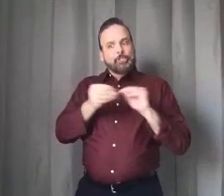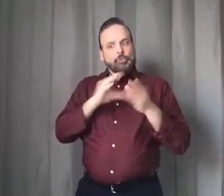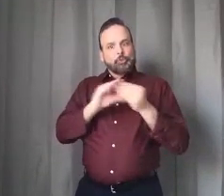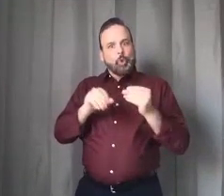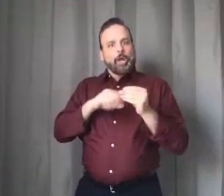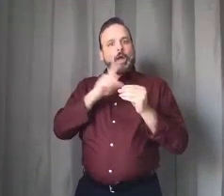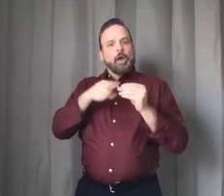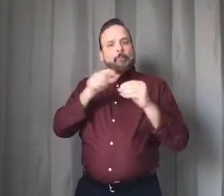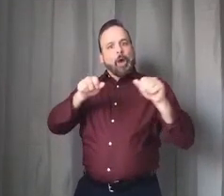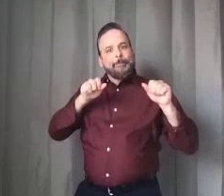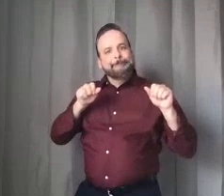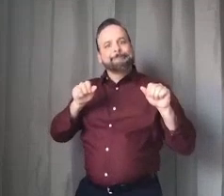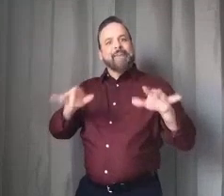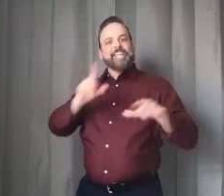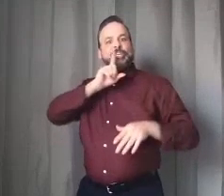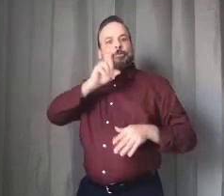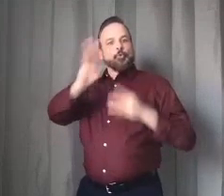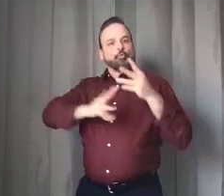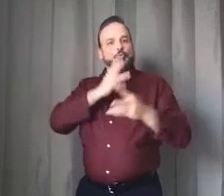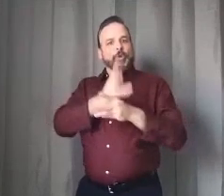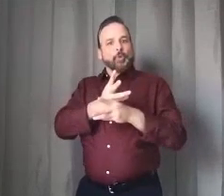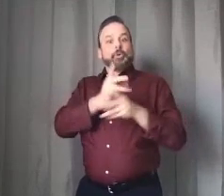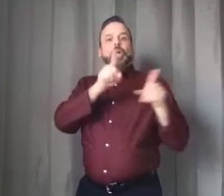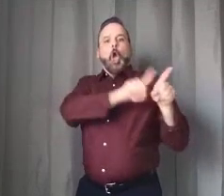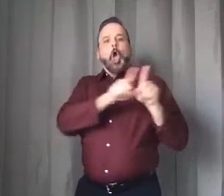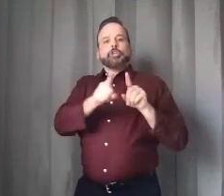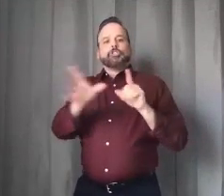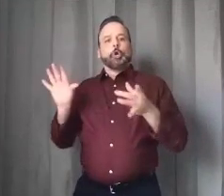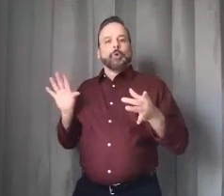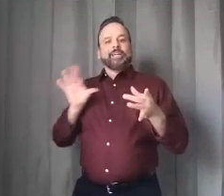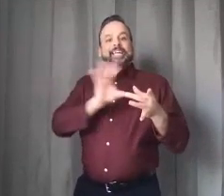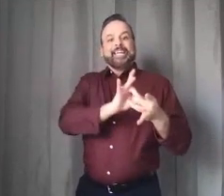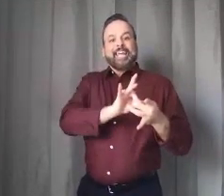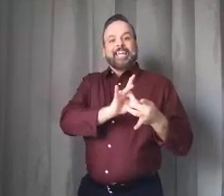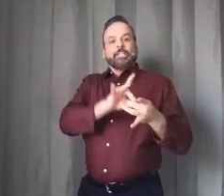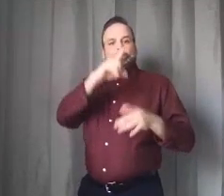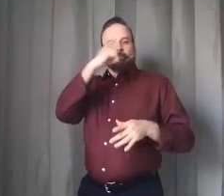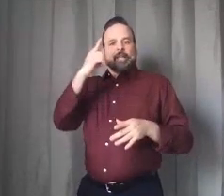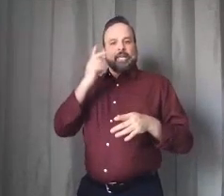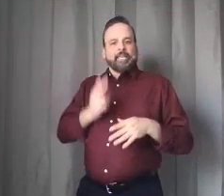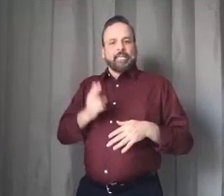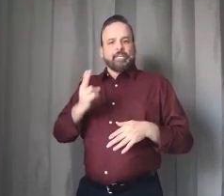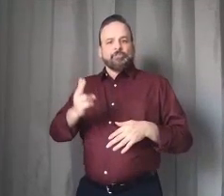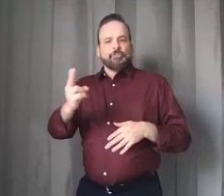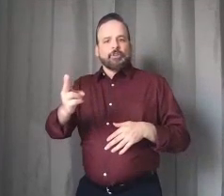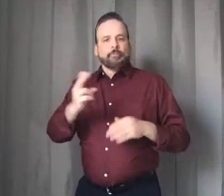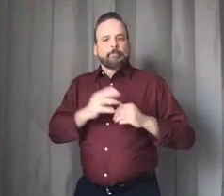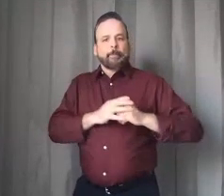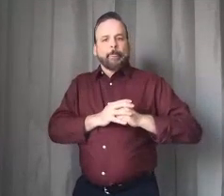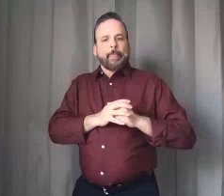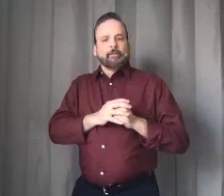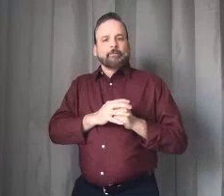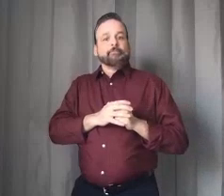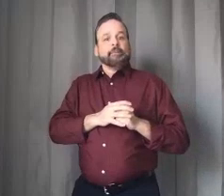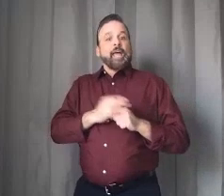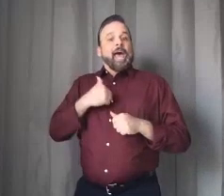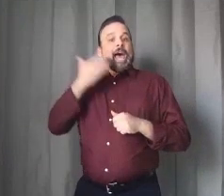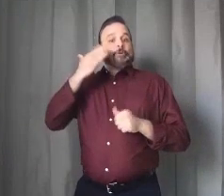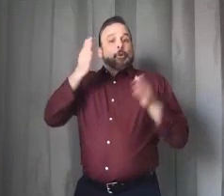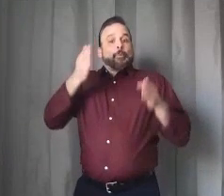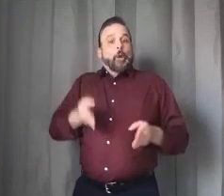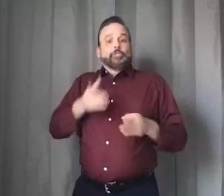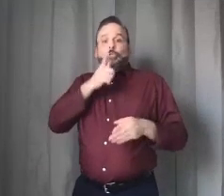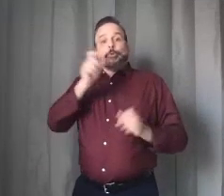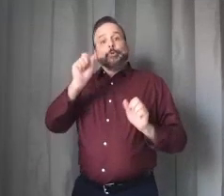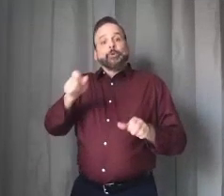magic set in the real world that is also tied to that history and about that history, because I don't know a single Black person that can walk out of their door and be like, I don't think